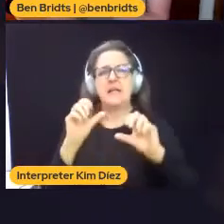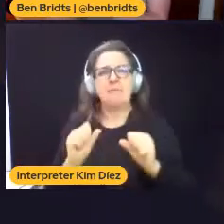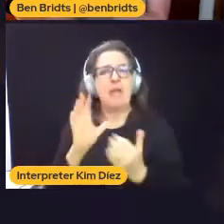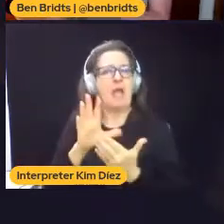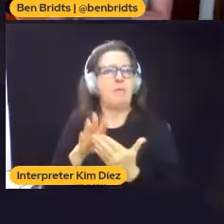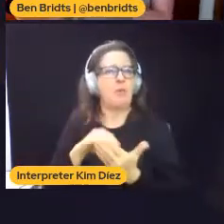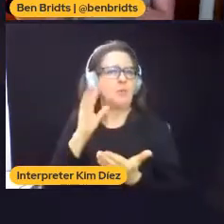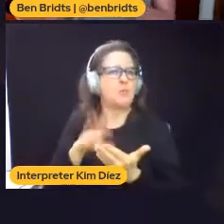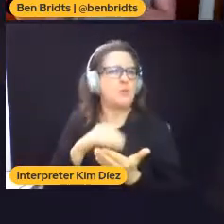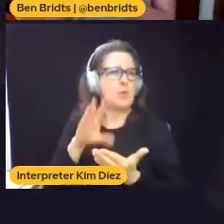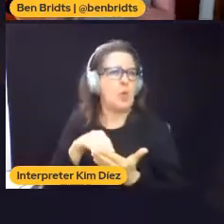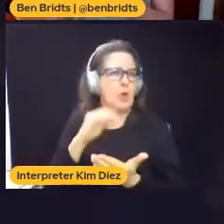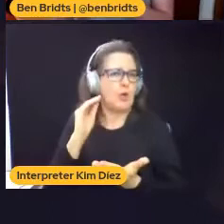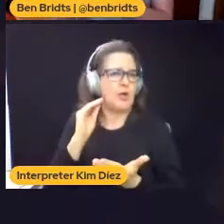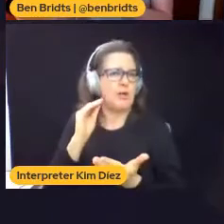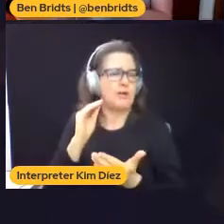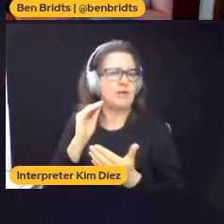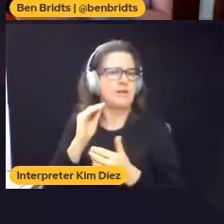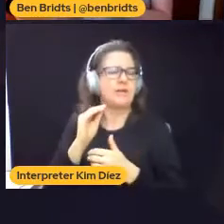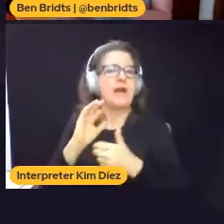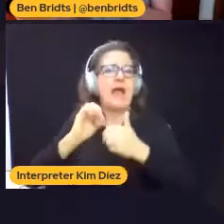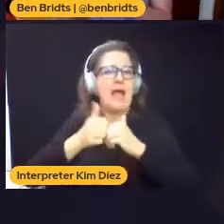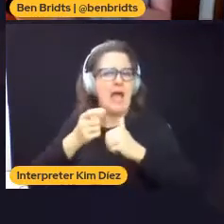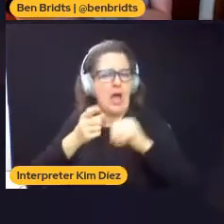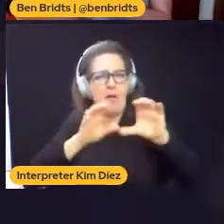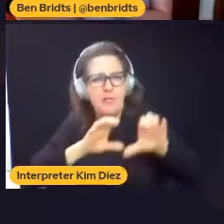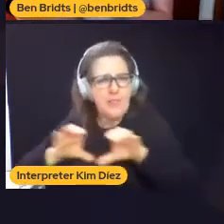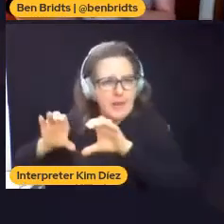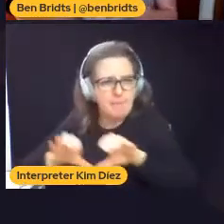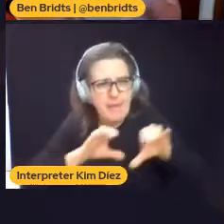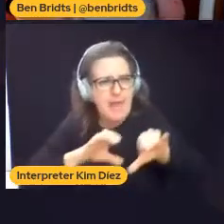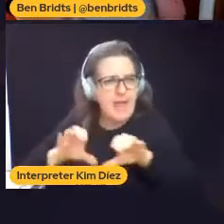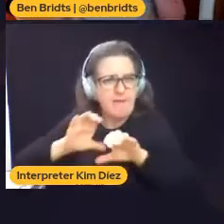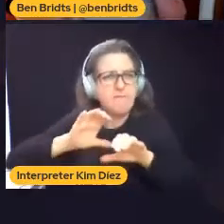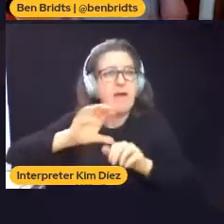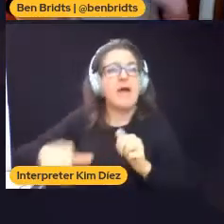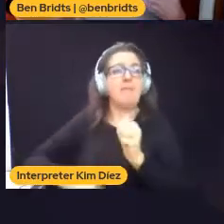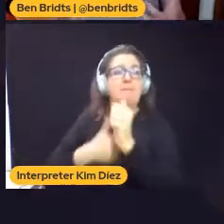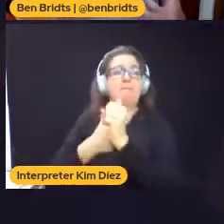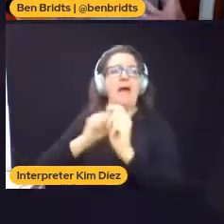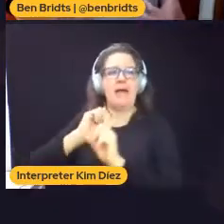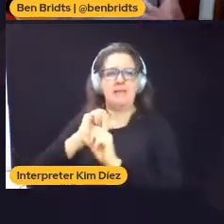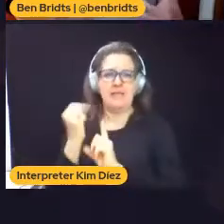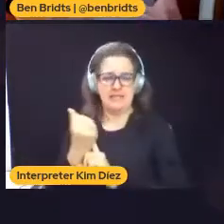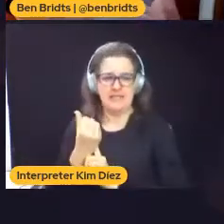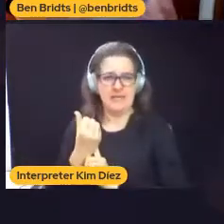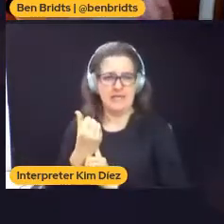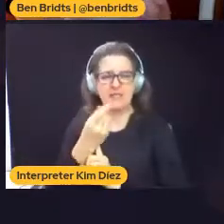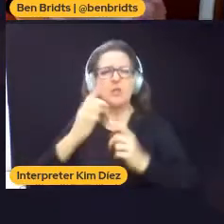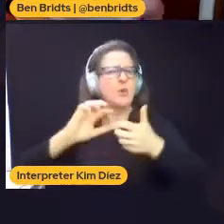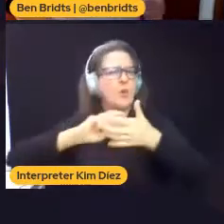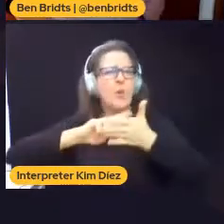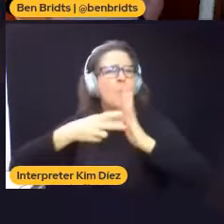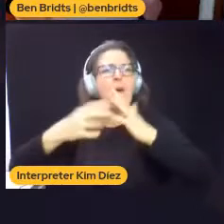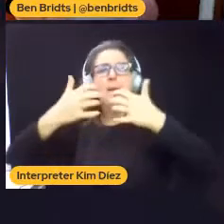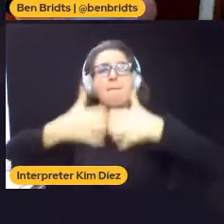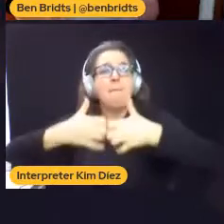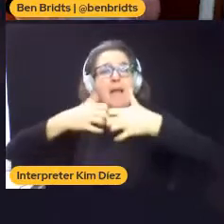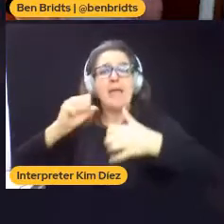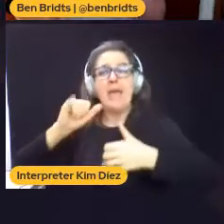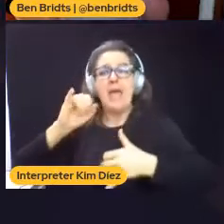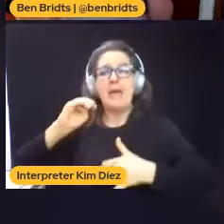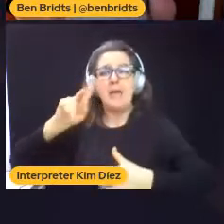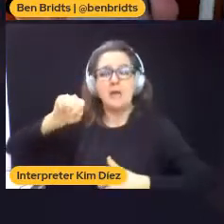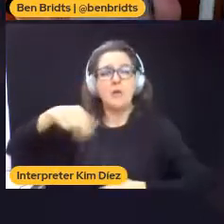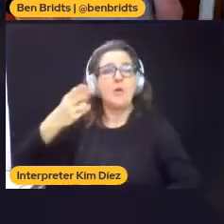learn how they behave behind the scenes. So what is mechanical sympathy? It's the